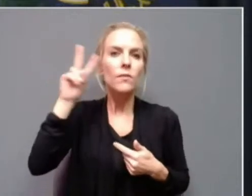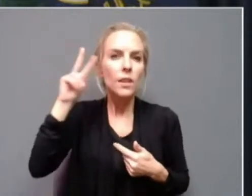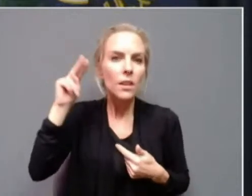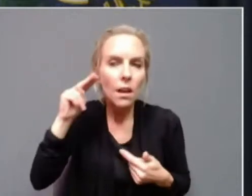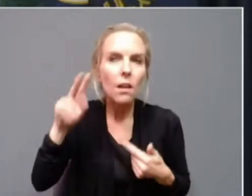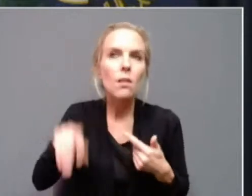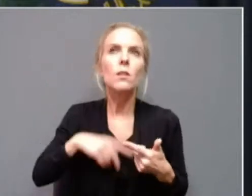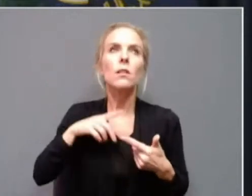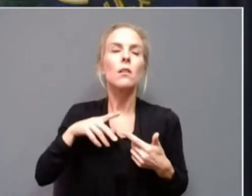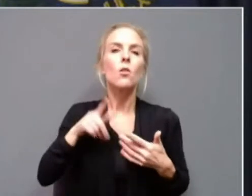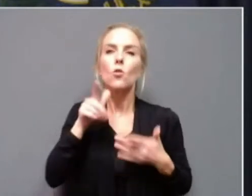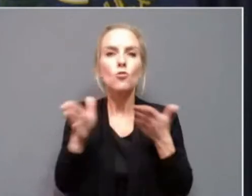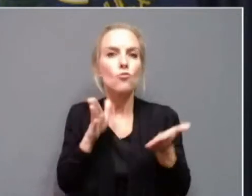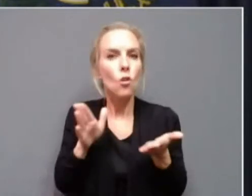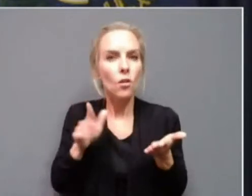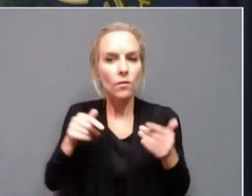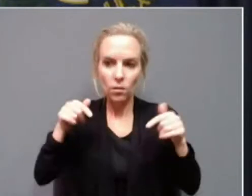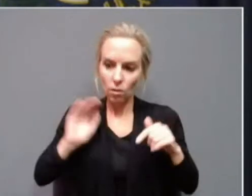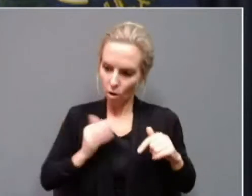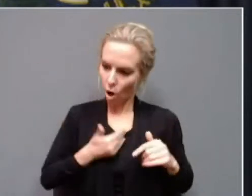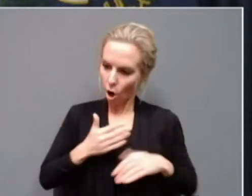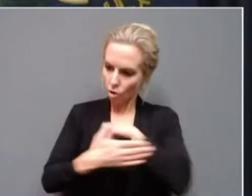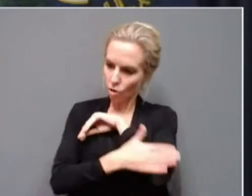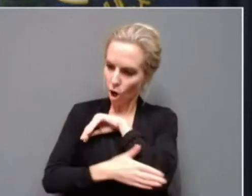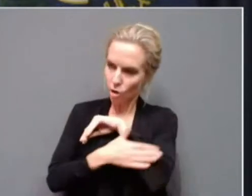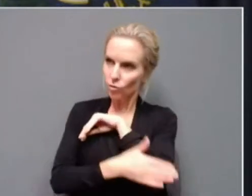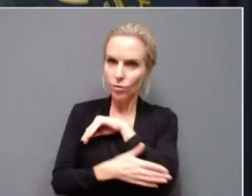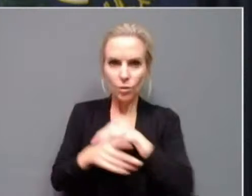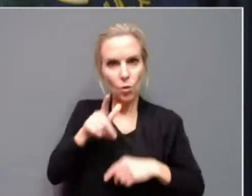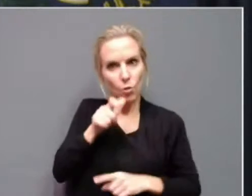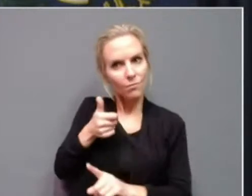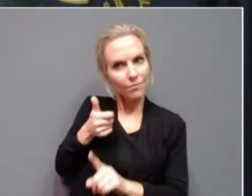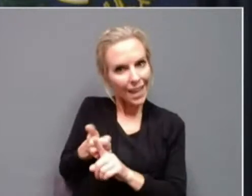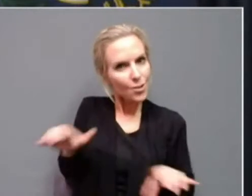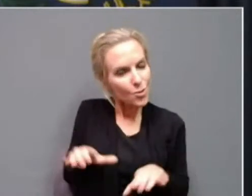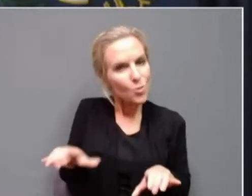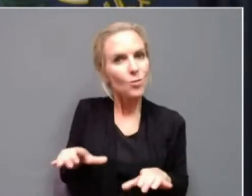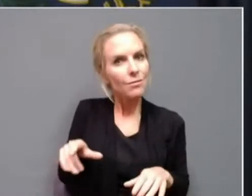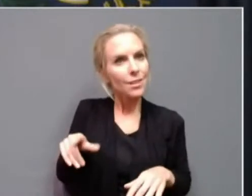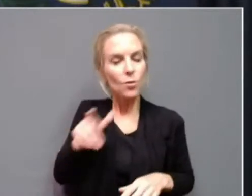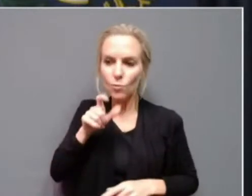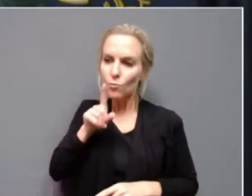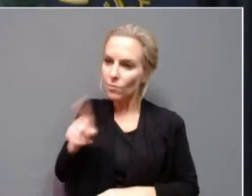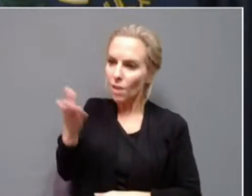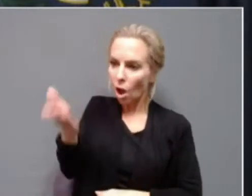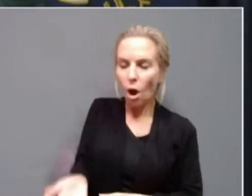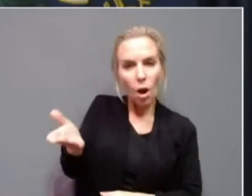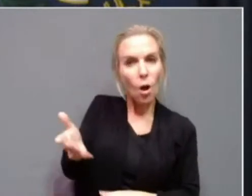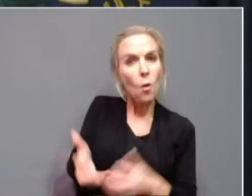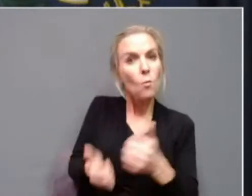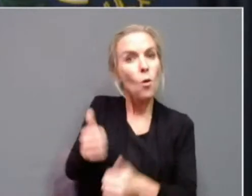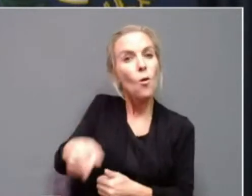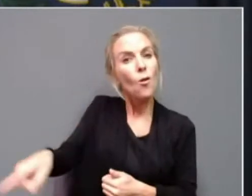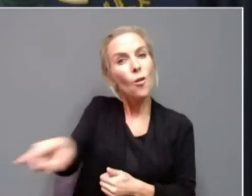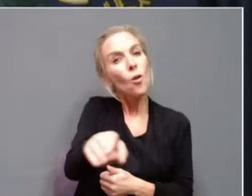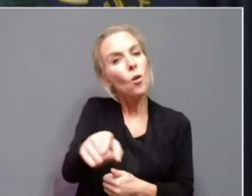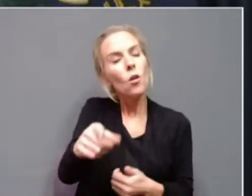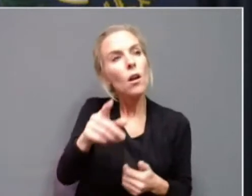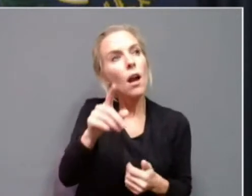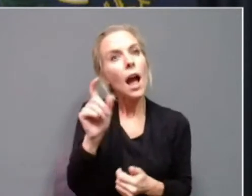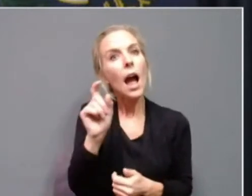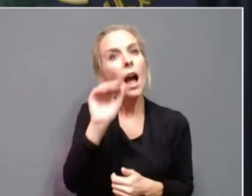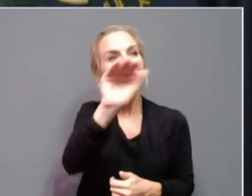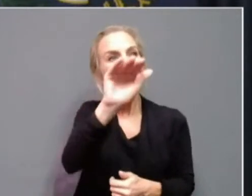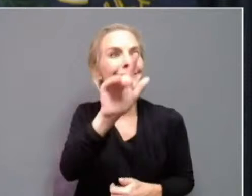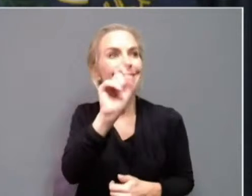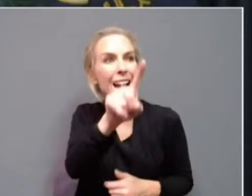who've served our country, that's just who they are and what they do. Most of them were asking, when can I get a